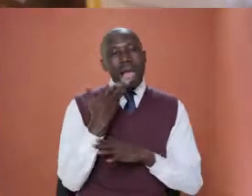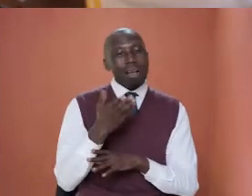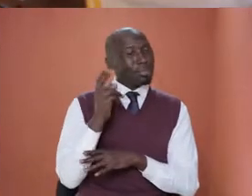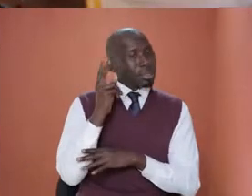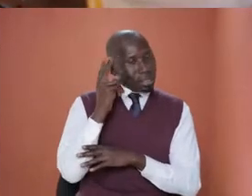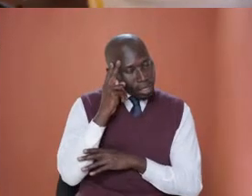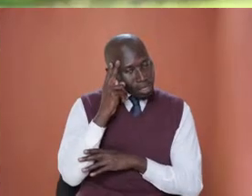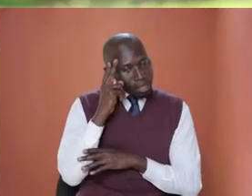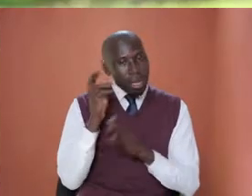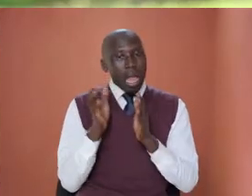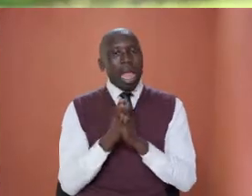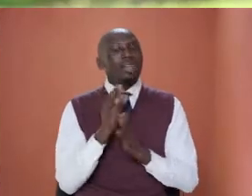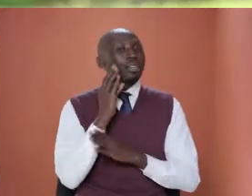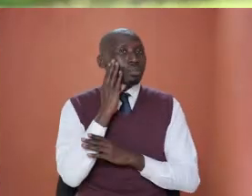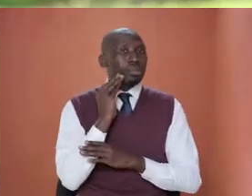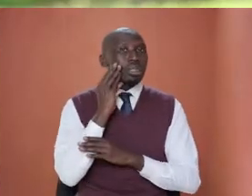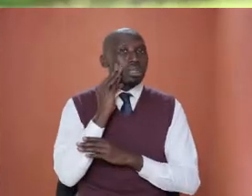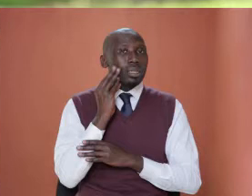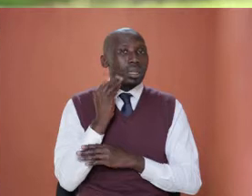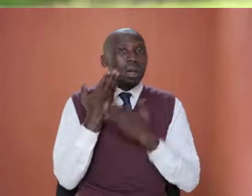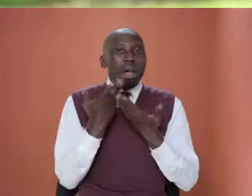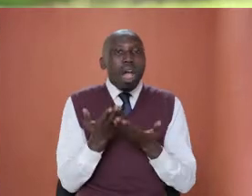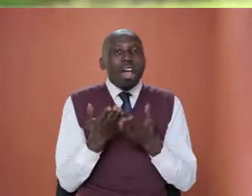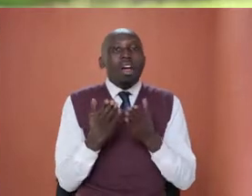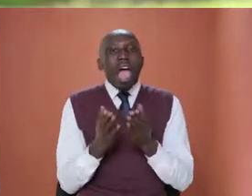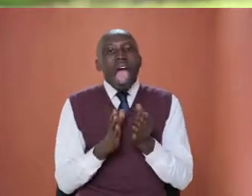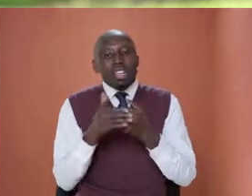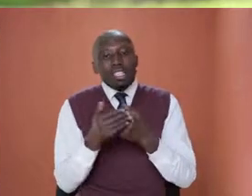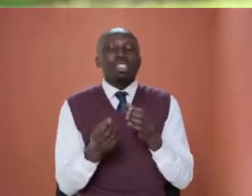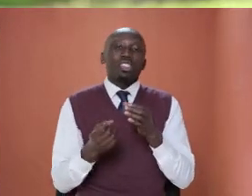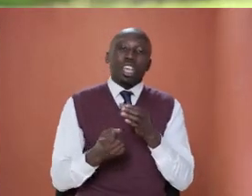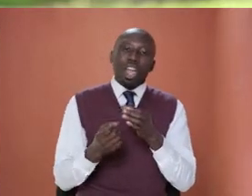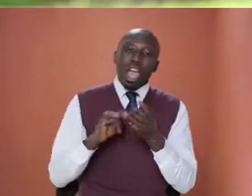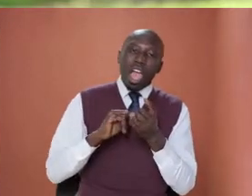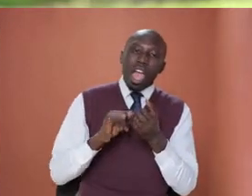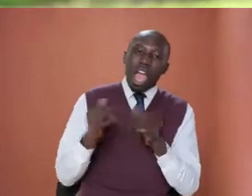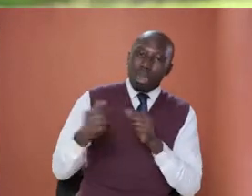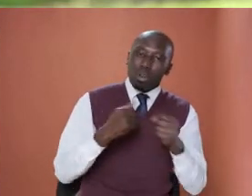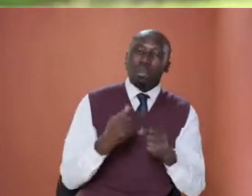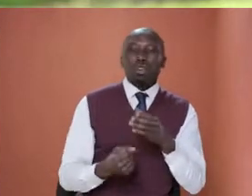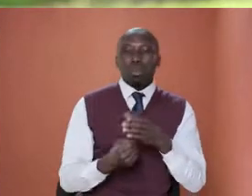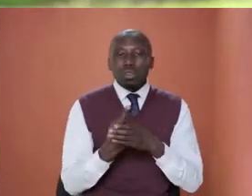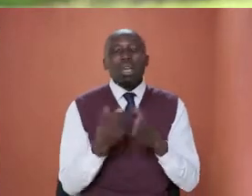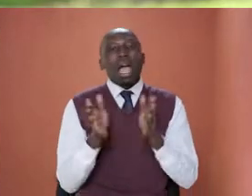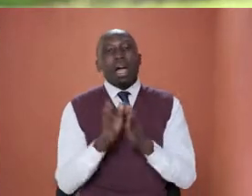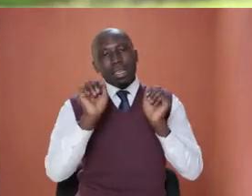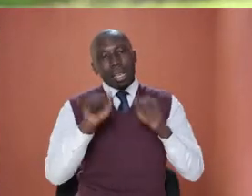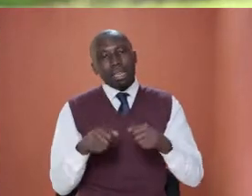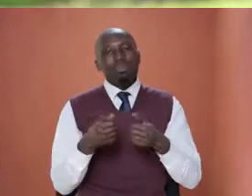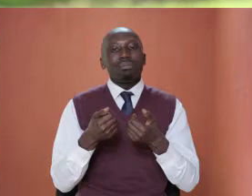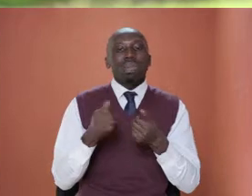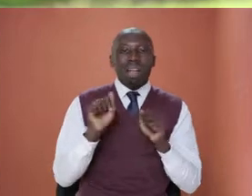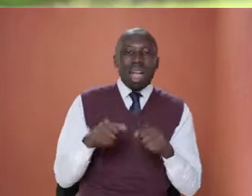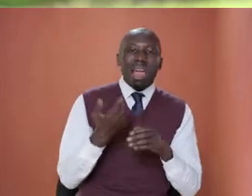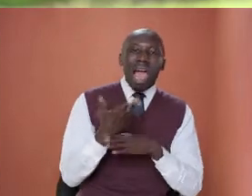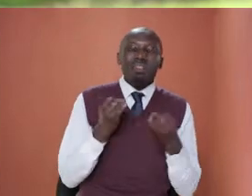skills and experiences access employment opportunities and they can be able to have